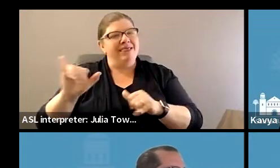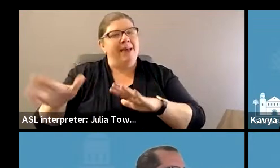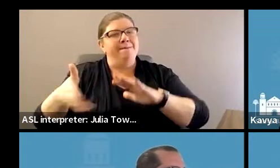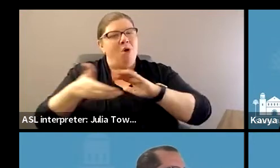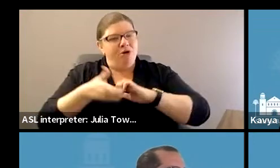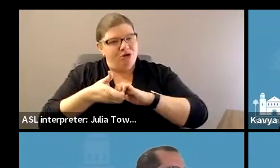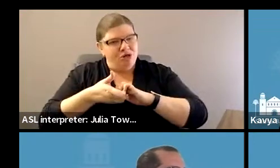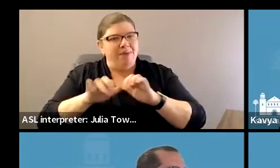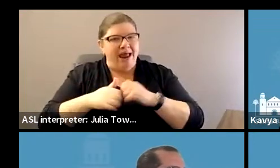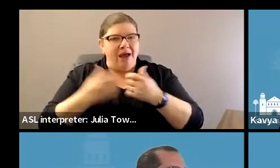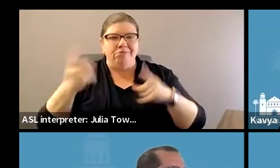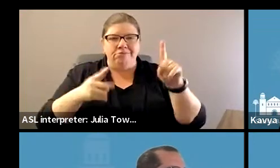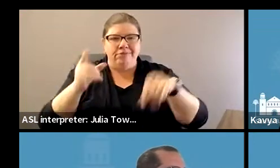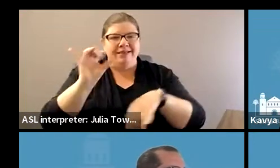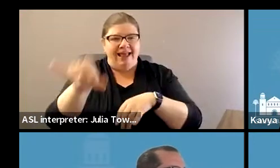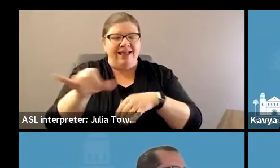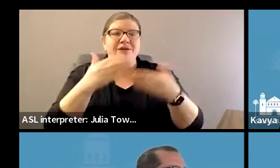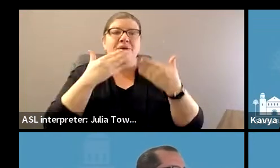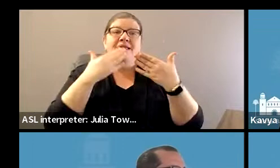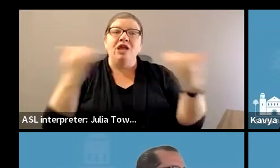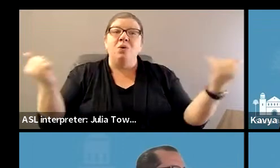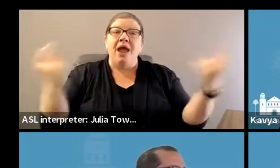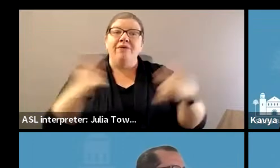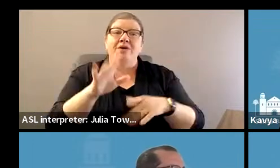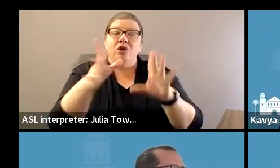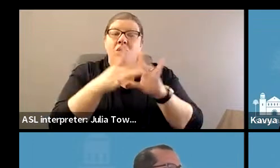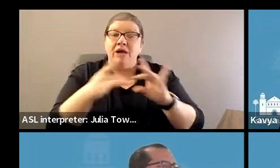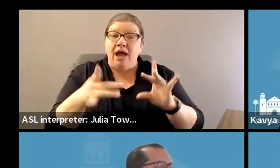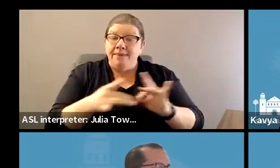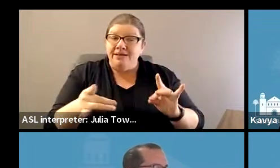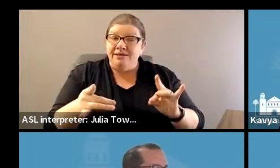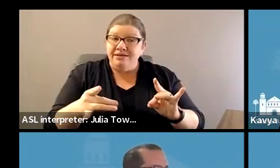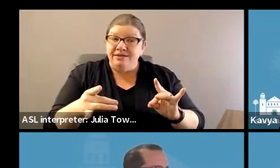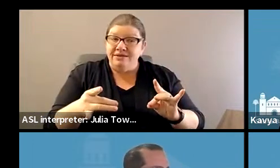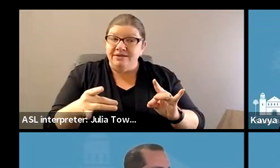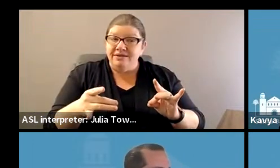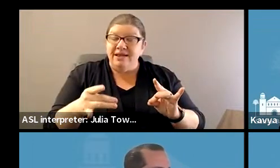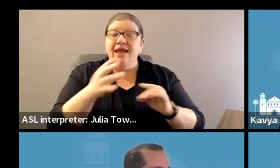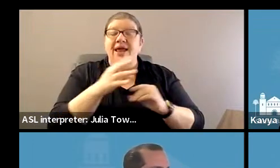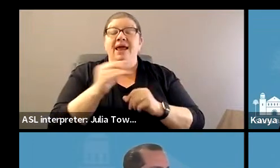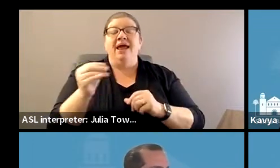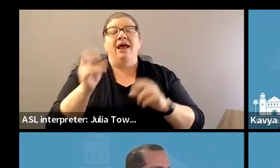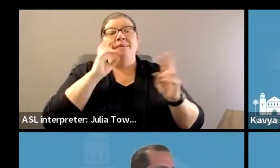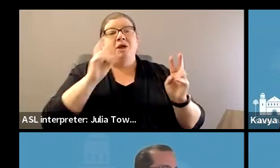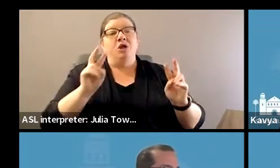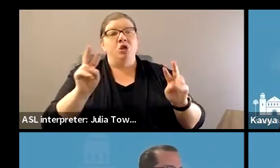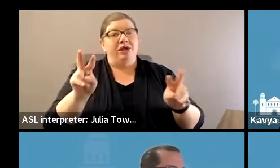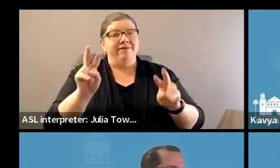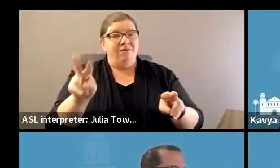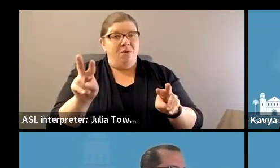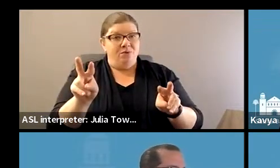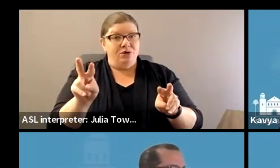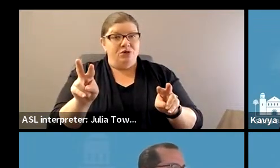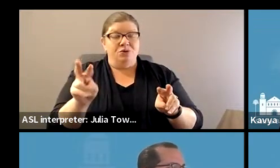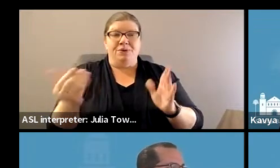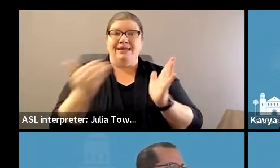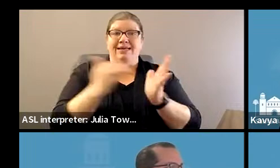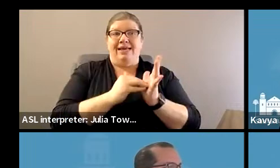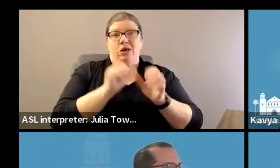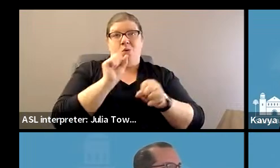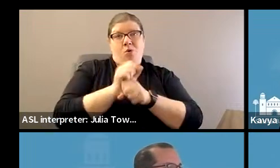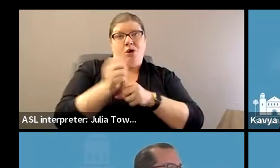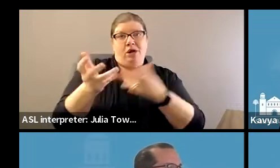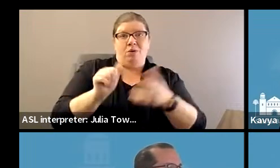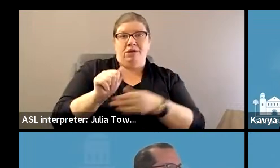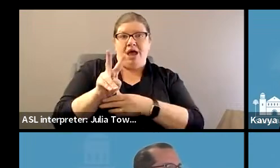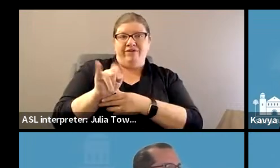to take place. So thank you everyone for your comments. And looking forward to, again, working with